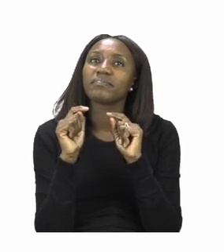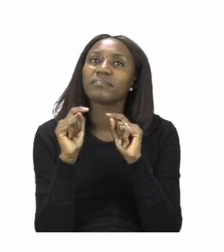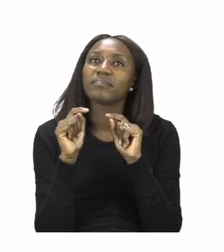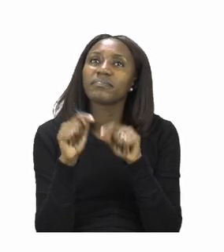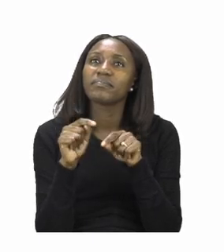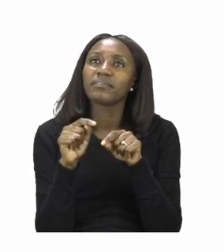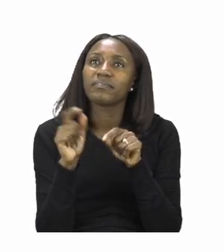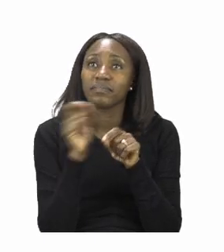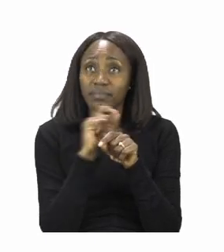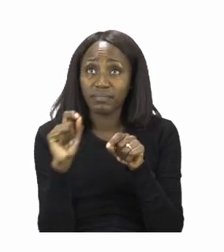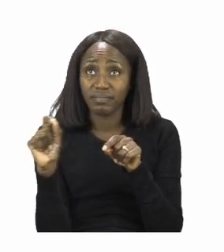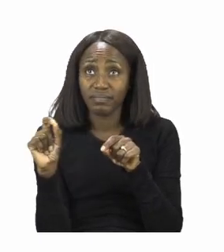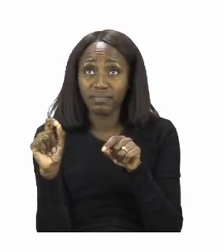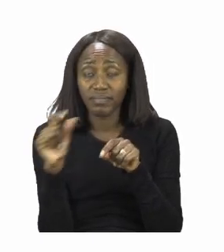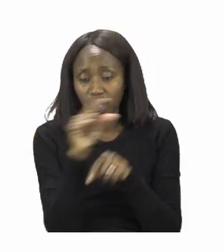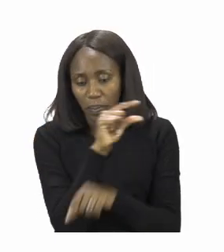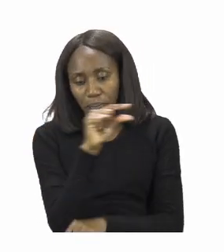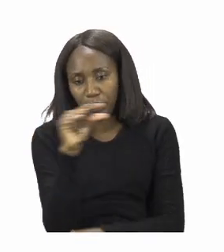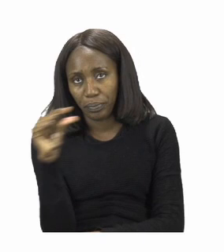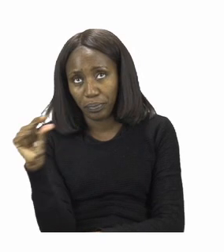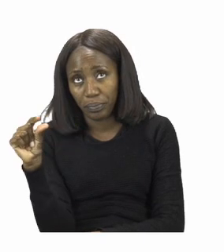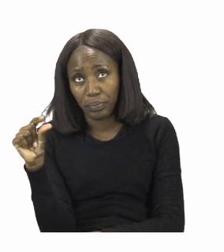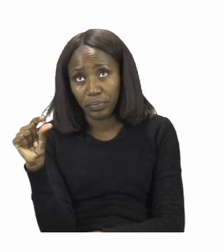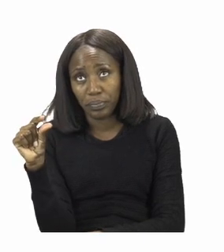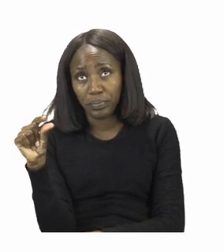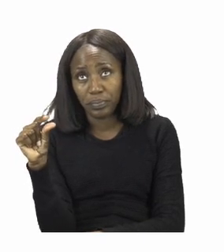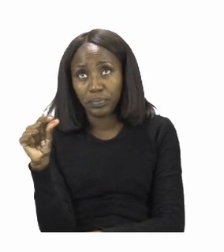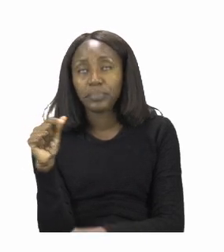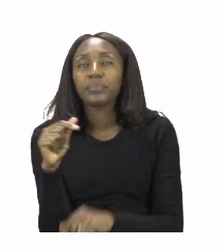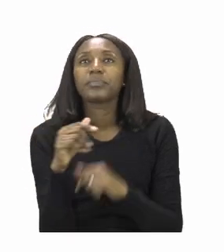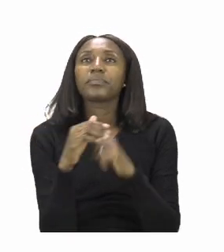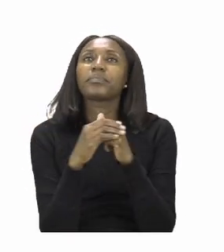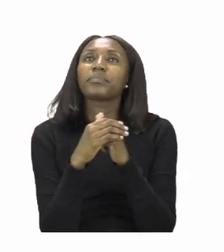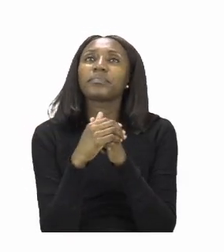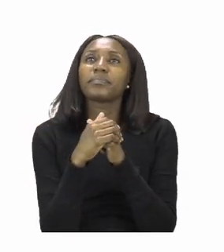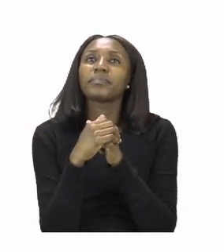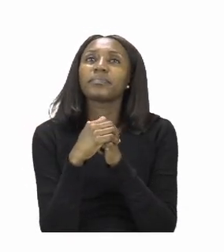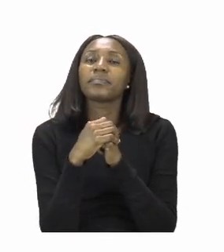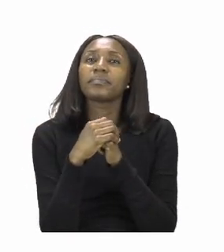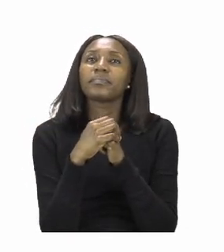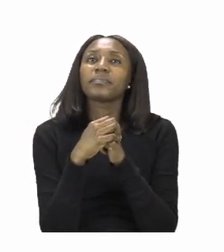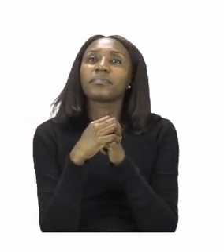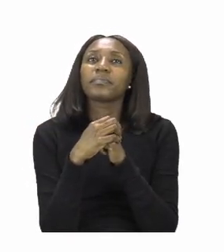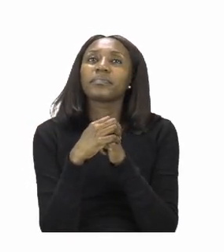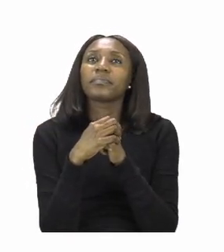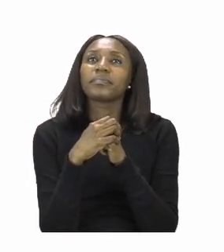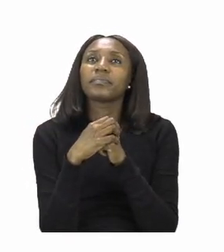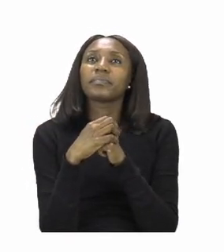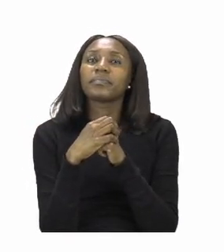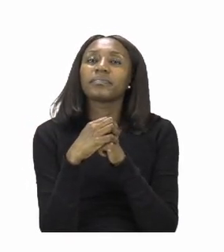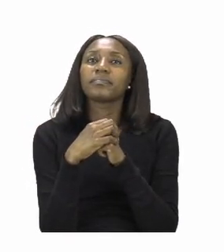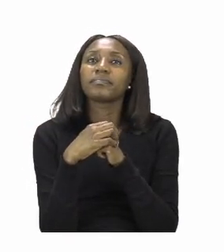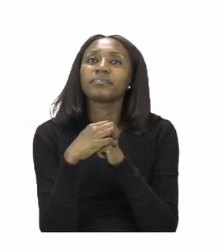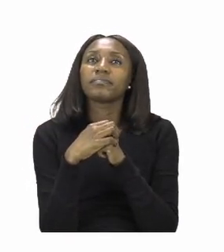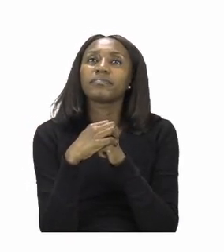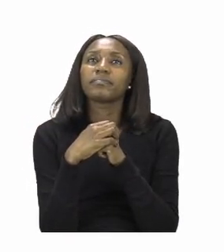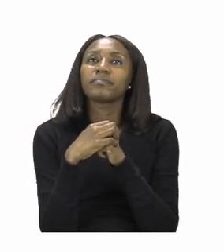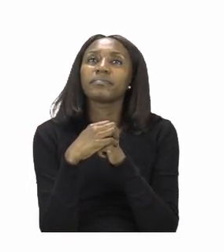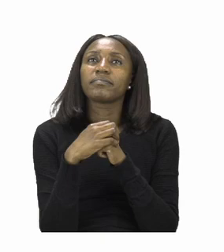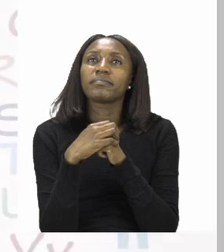the sentence for the ownership of the hair. Let's take a look at the board.